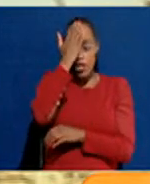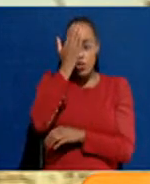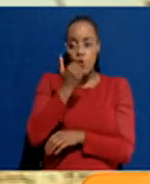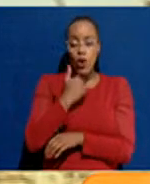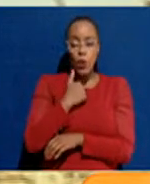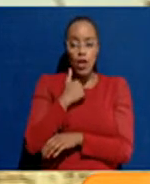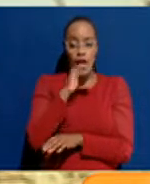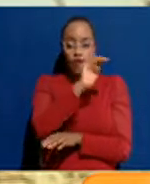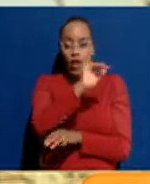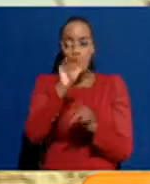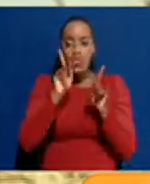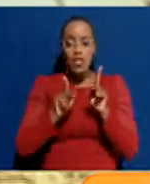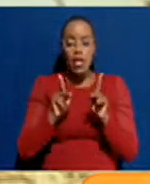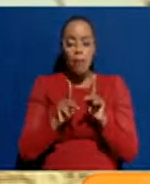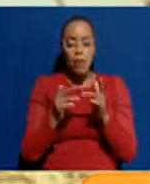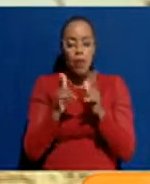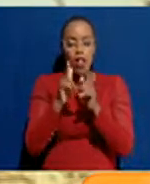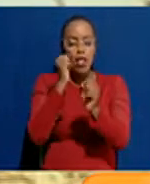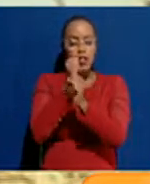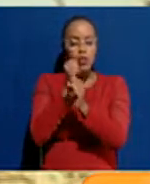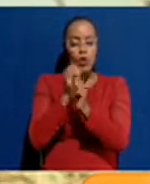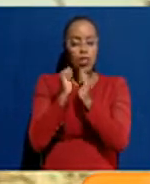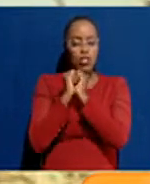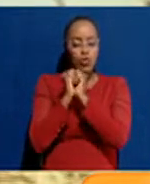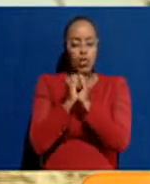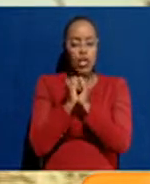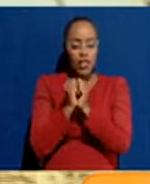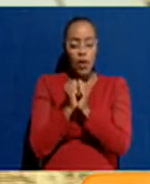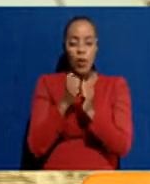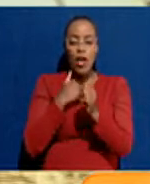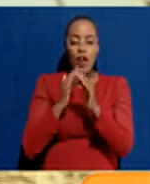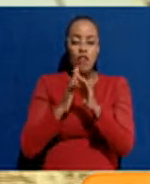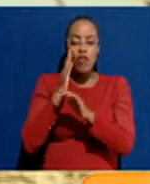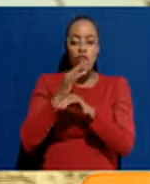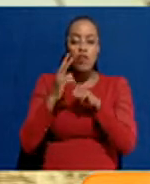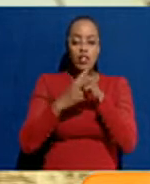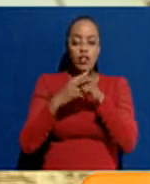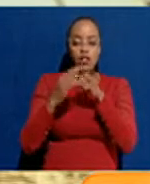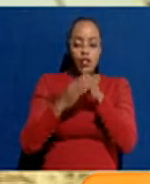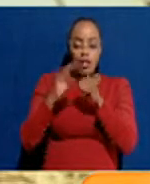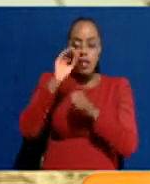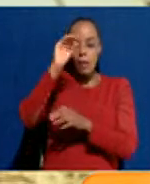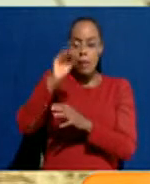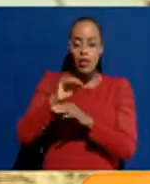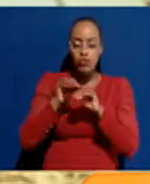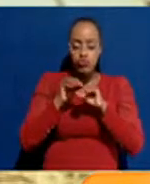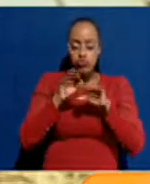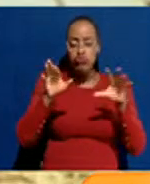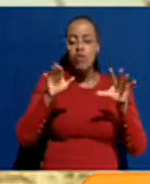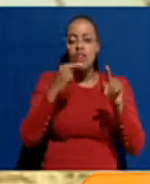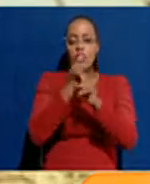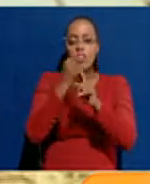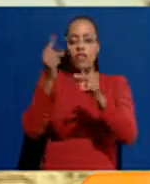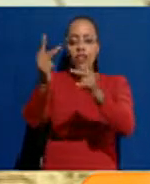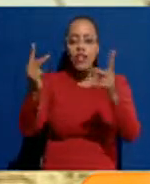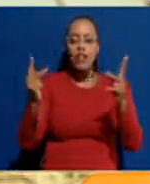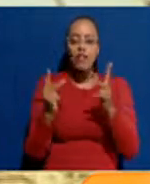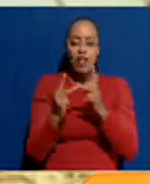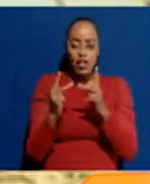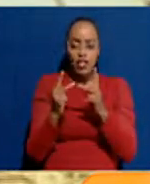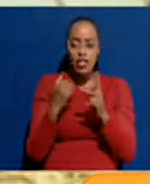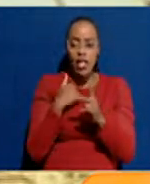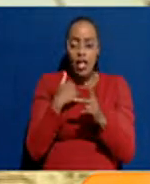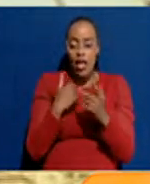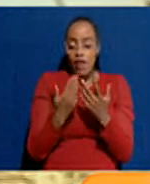public. Let's work together in this. Okay. We have over 79,000 transformers spread across the entire country. Policing them or